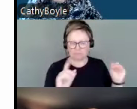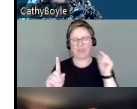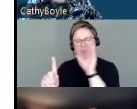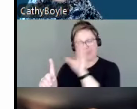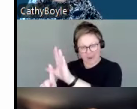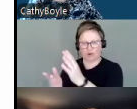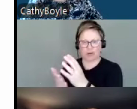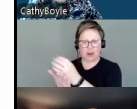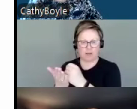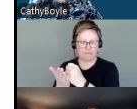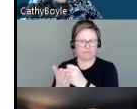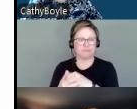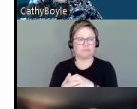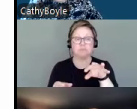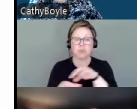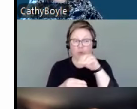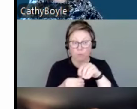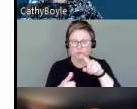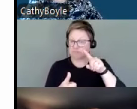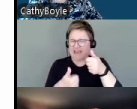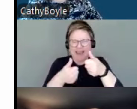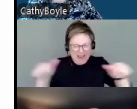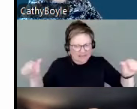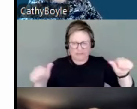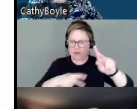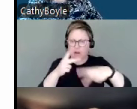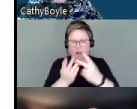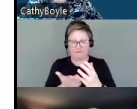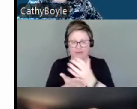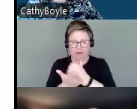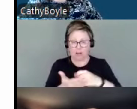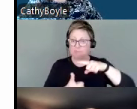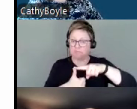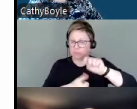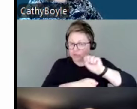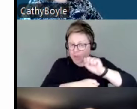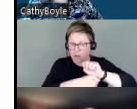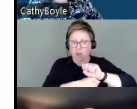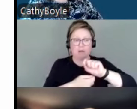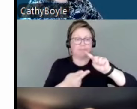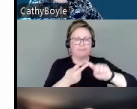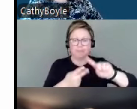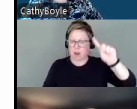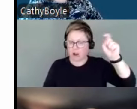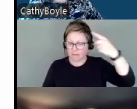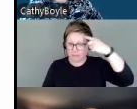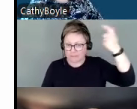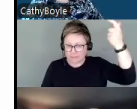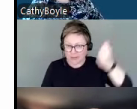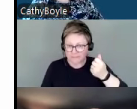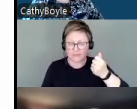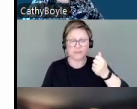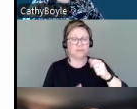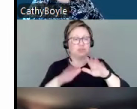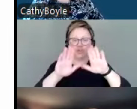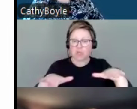And that income includes income from all sources, a job, any government benefits,